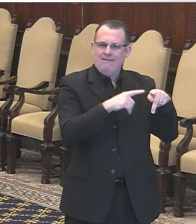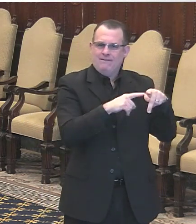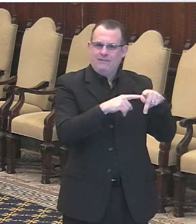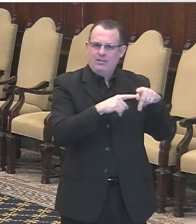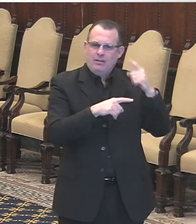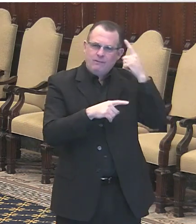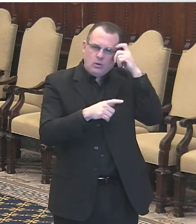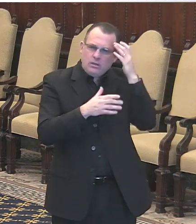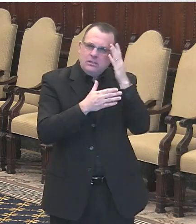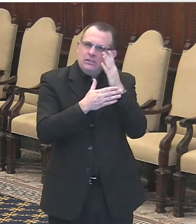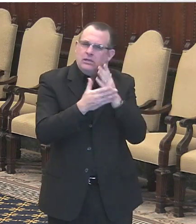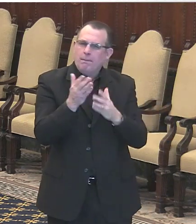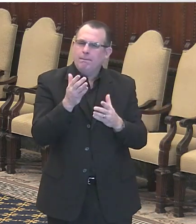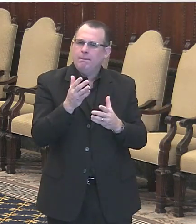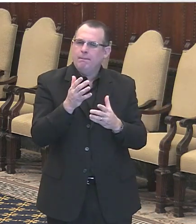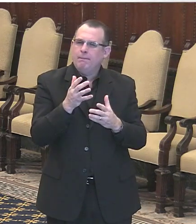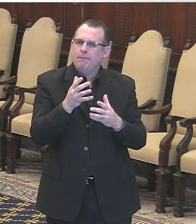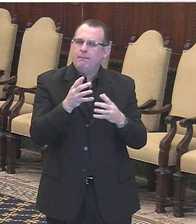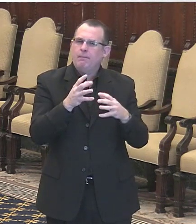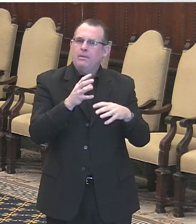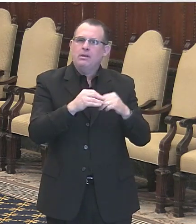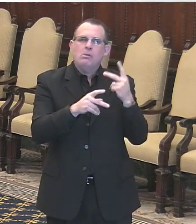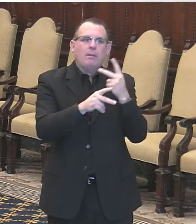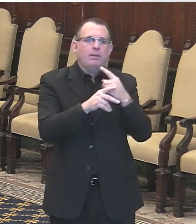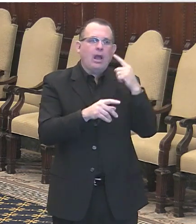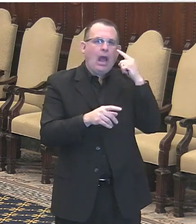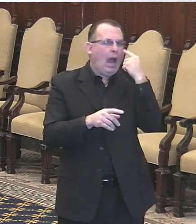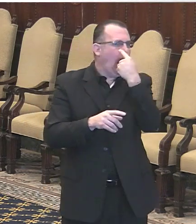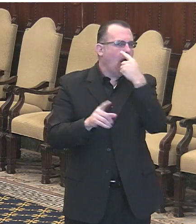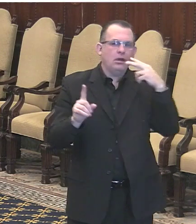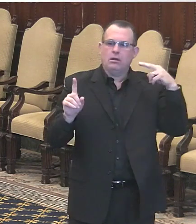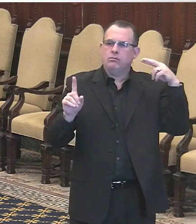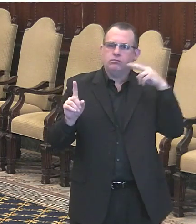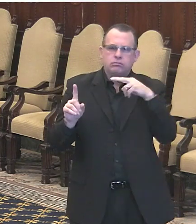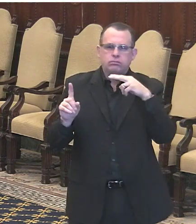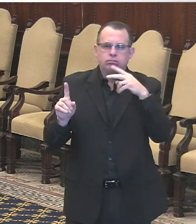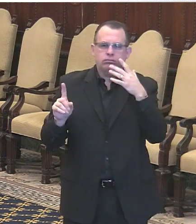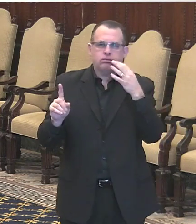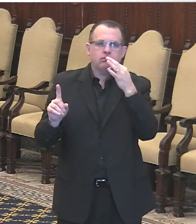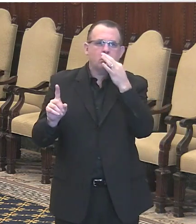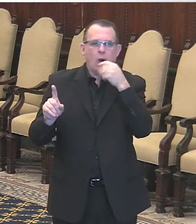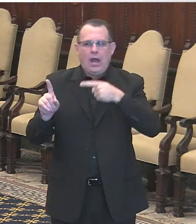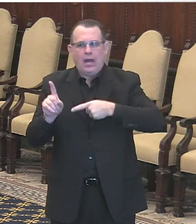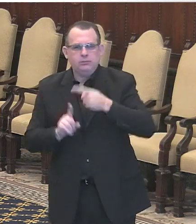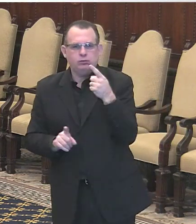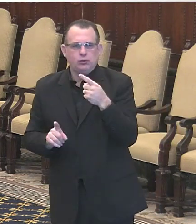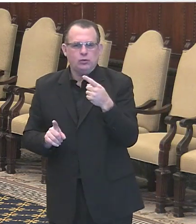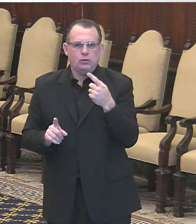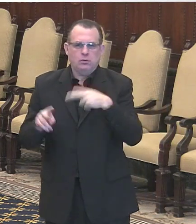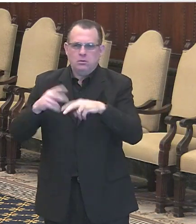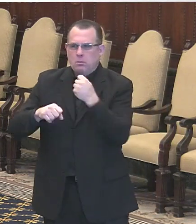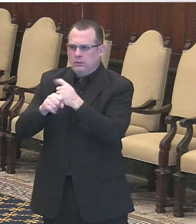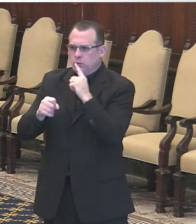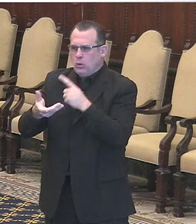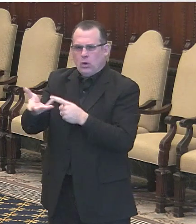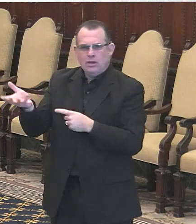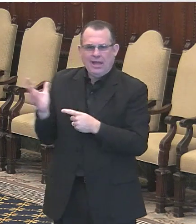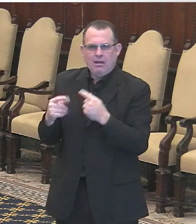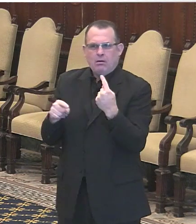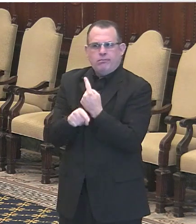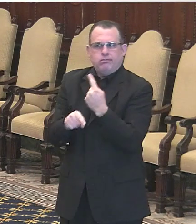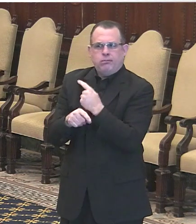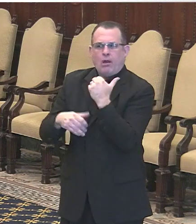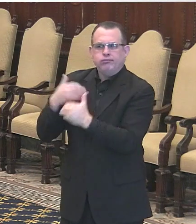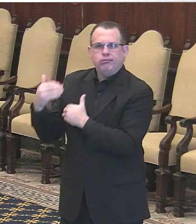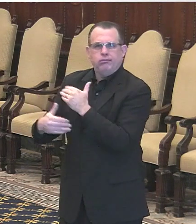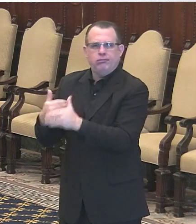of outside eyes and expertise to make sure that we're have suspenders and belts on all this. We're hiring